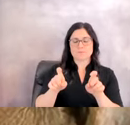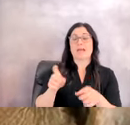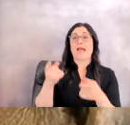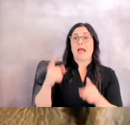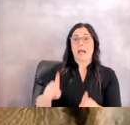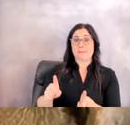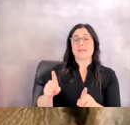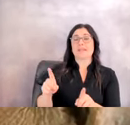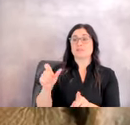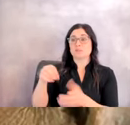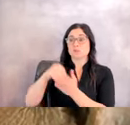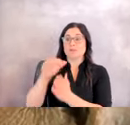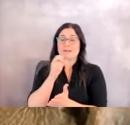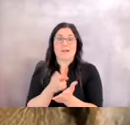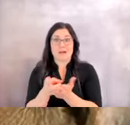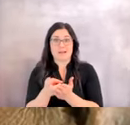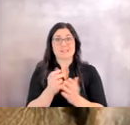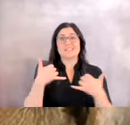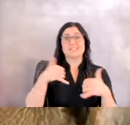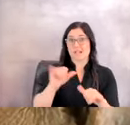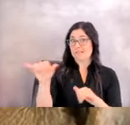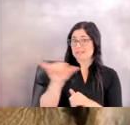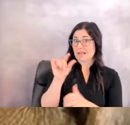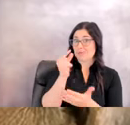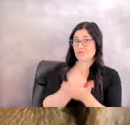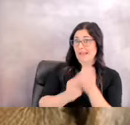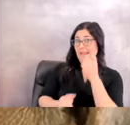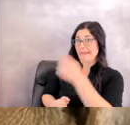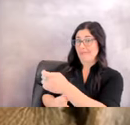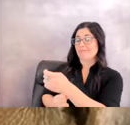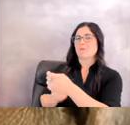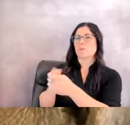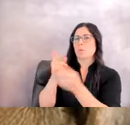dishonesty infraction? Did they assign the grade or did they not assign a grade? What did they do?